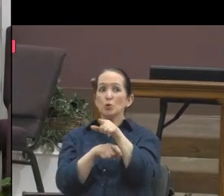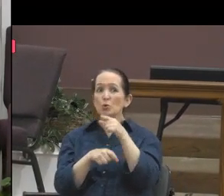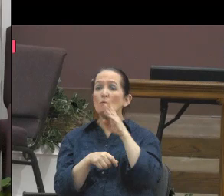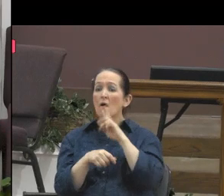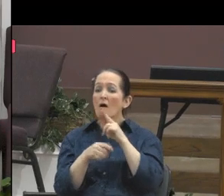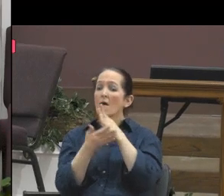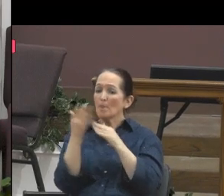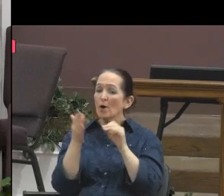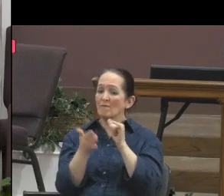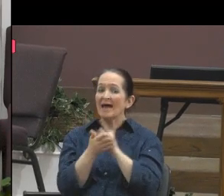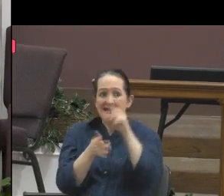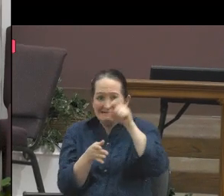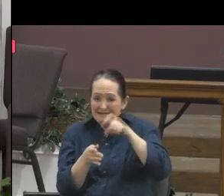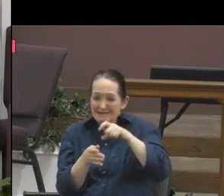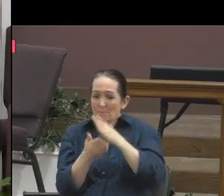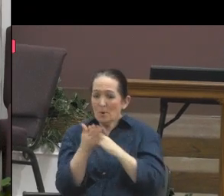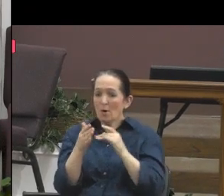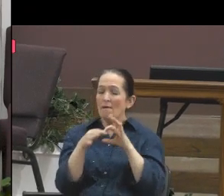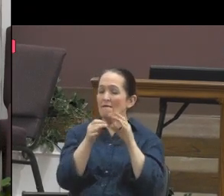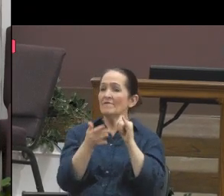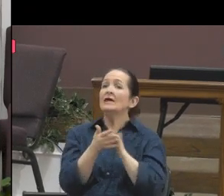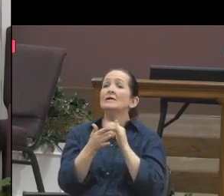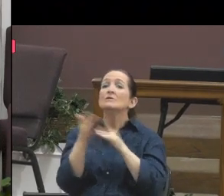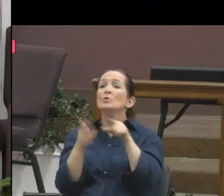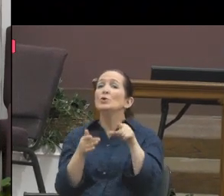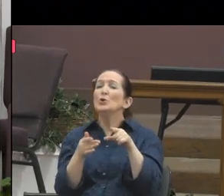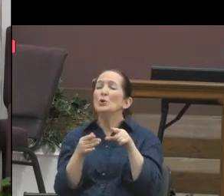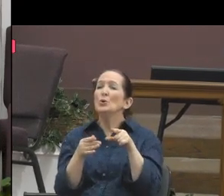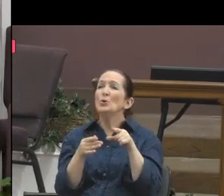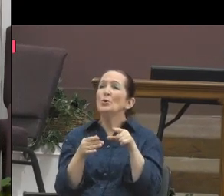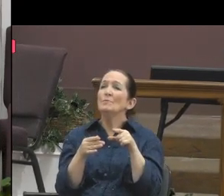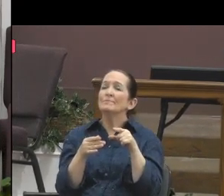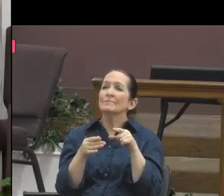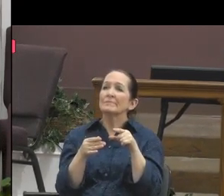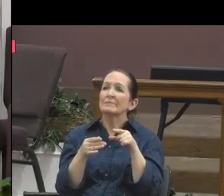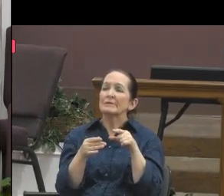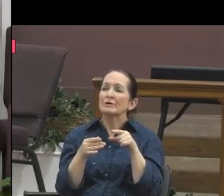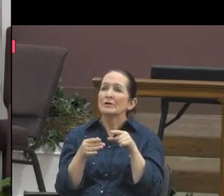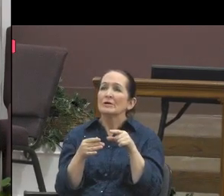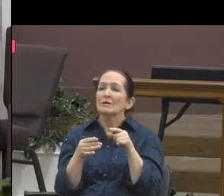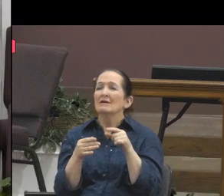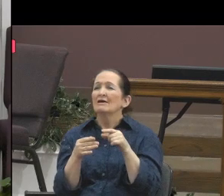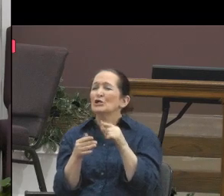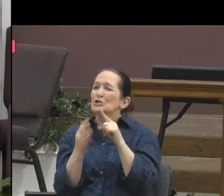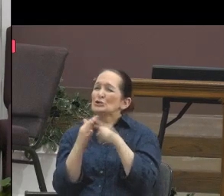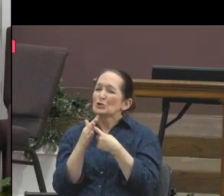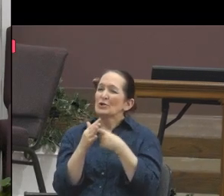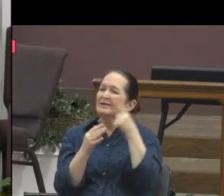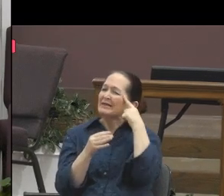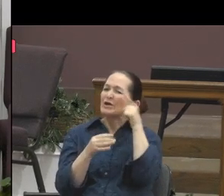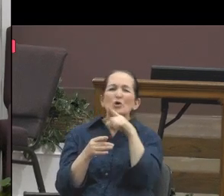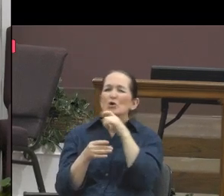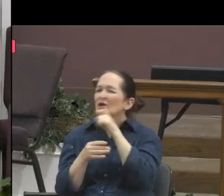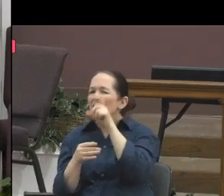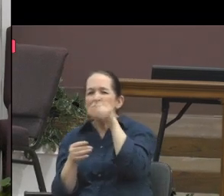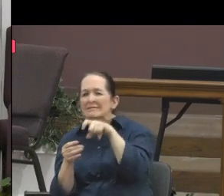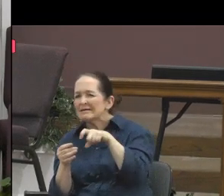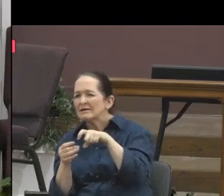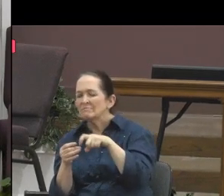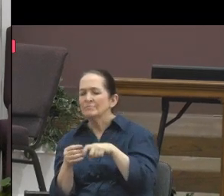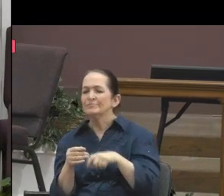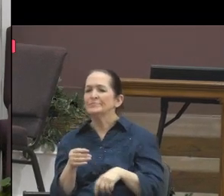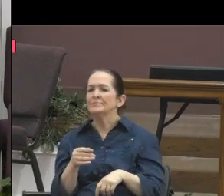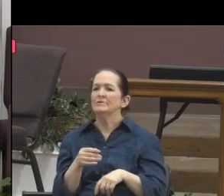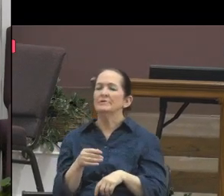a necessary part of that. Some of you are getting to the point where you think you're really not necessary. Shame on you.